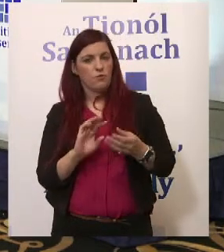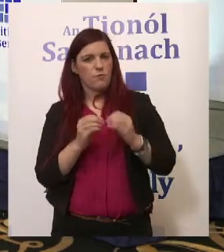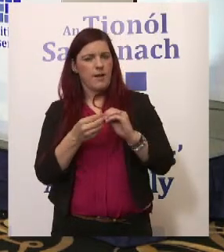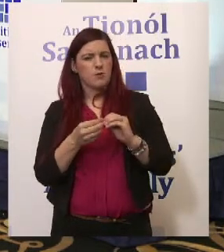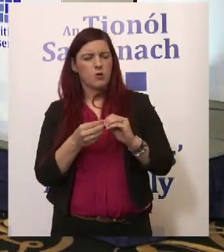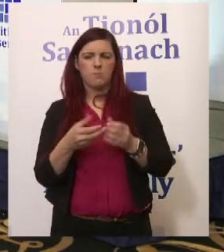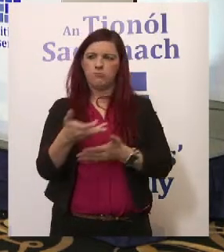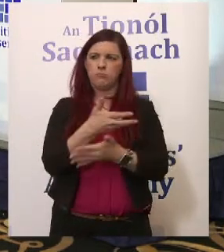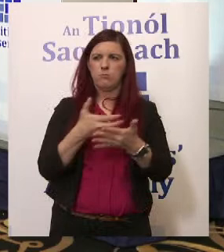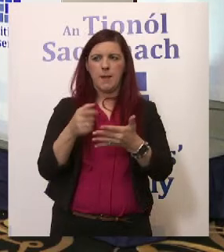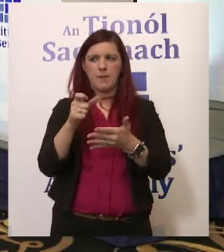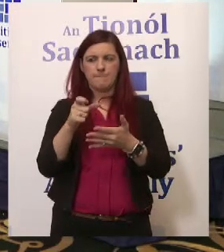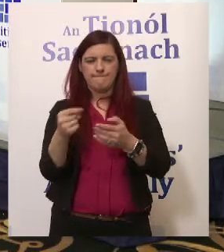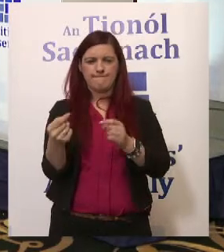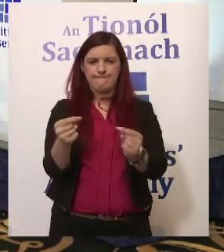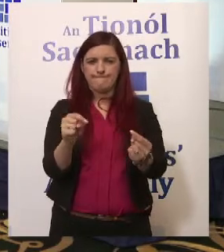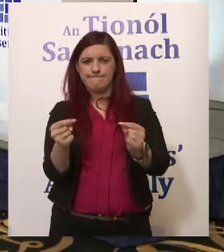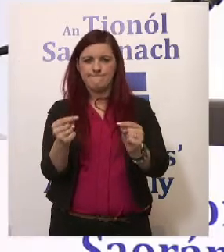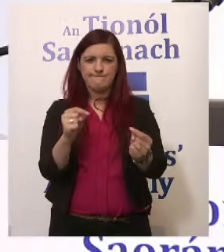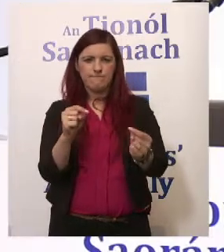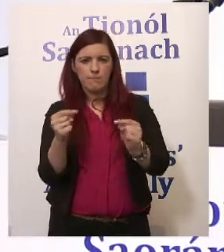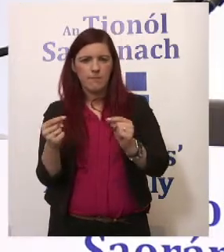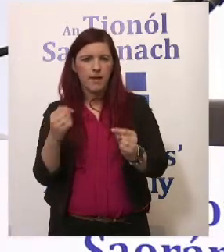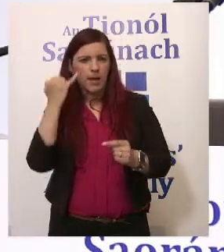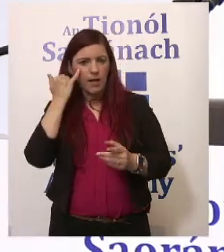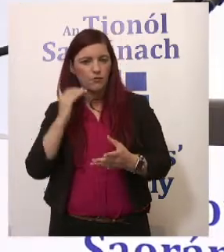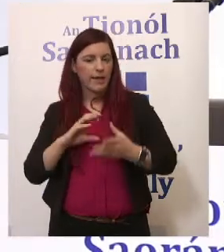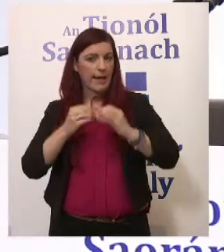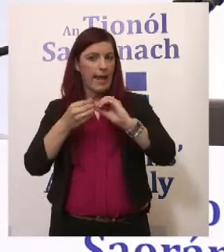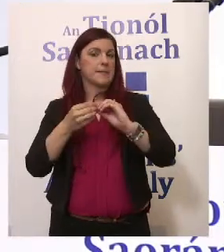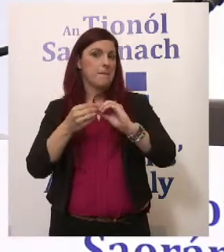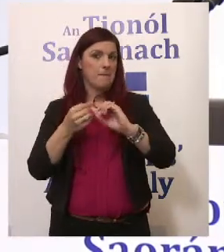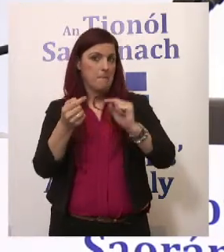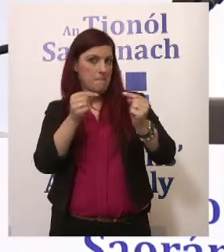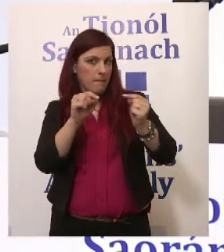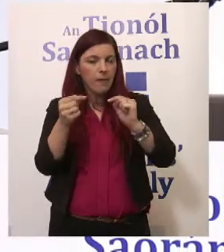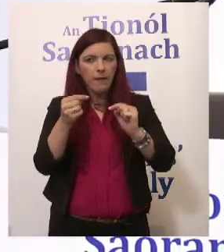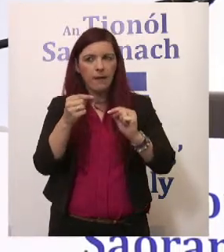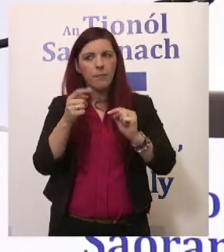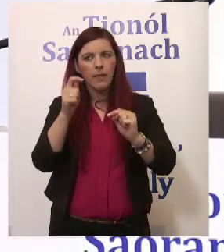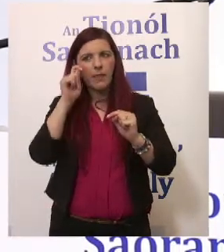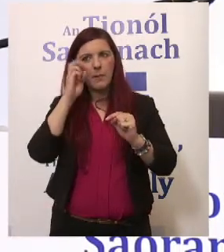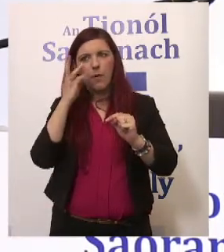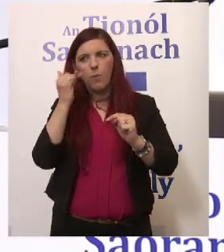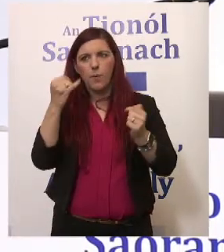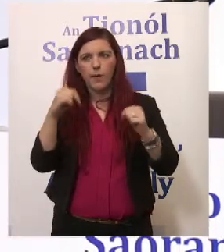tension, but I look at it as creative tension. Got people thinking about why we're here, and we're very